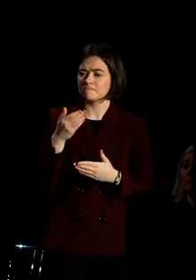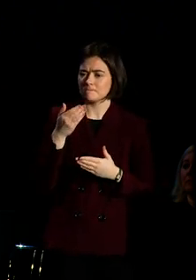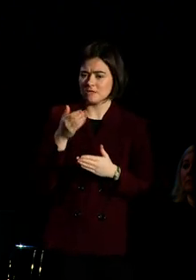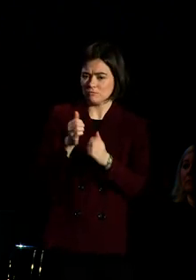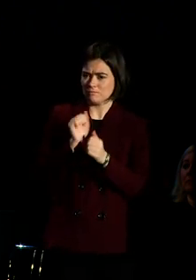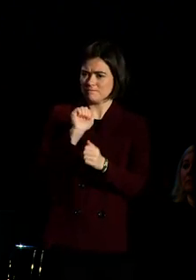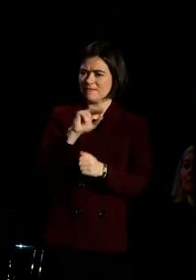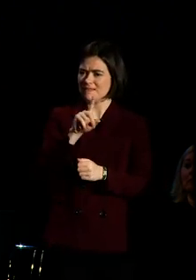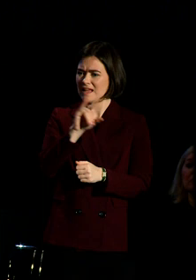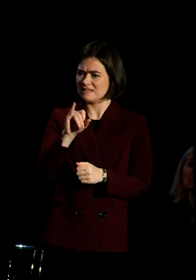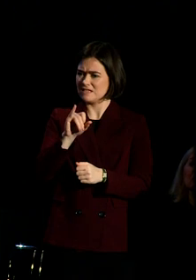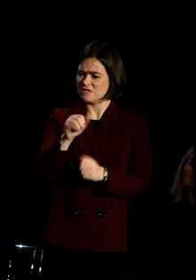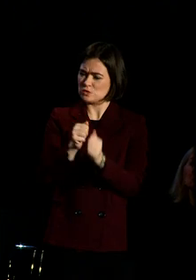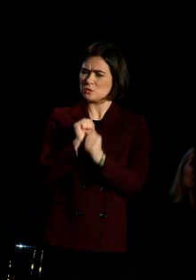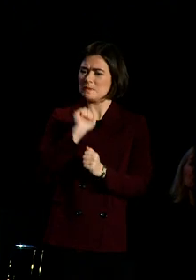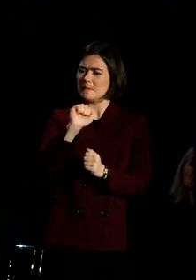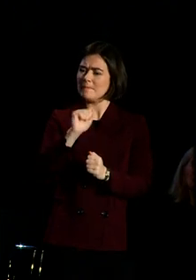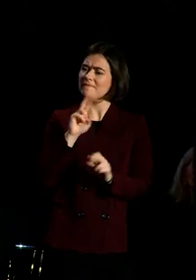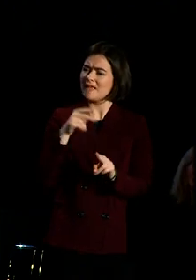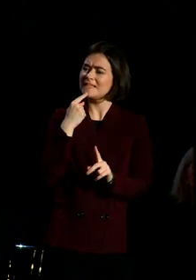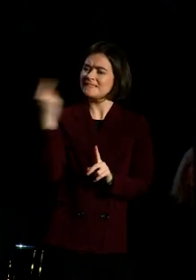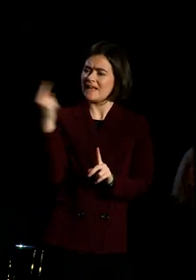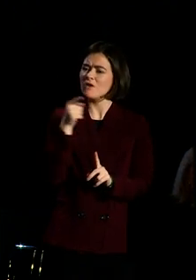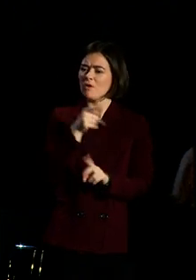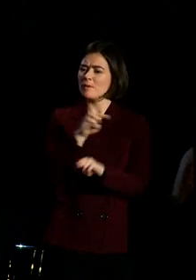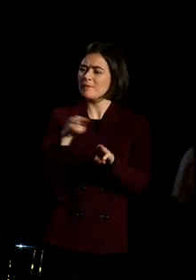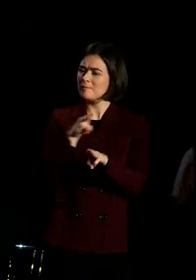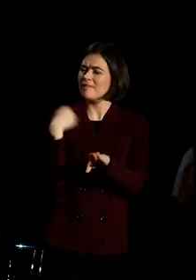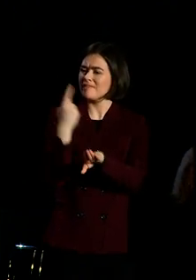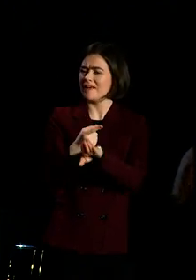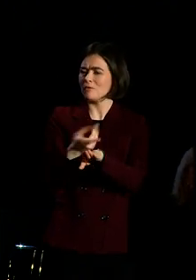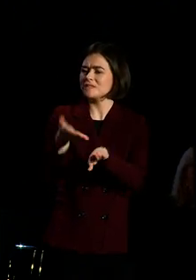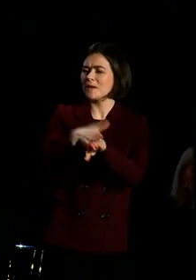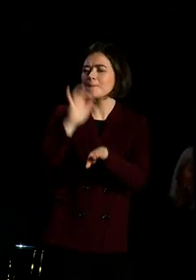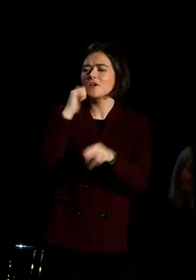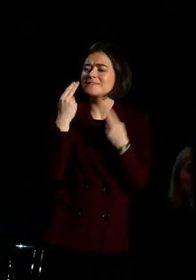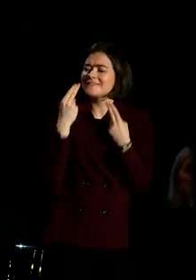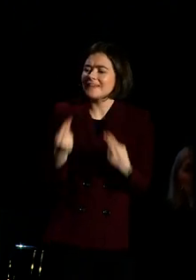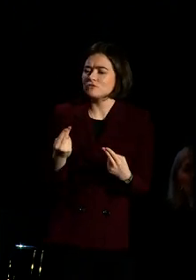It suited the Nazis if they could claim that people in the ghettos were dying from natural causes.